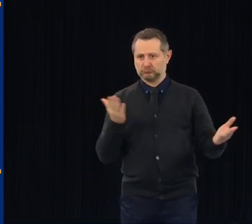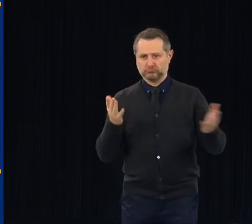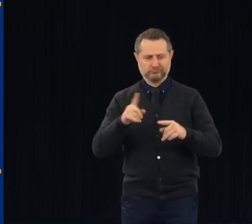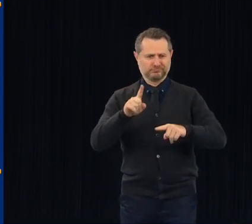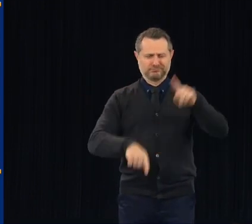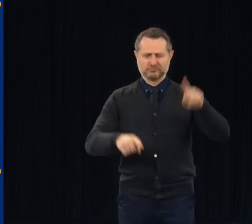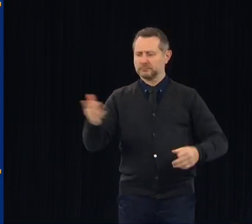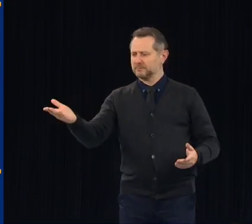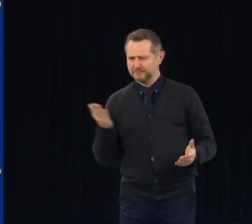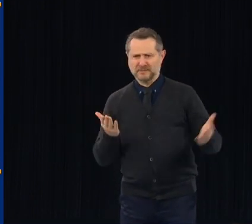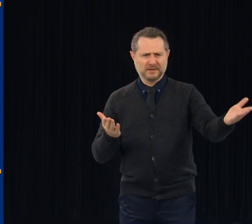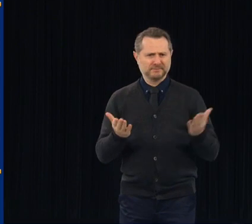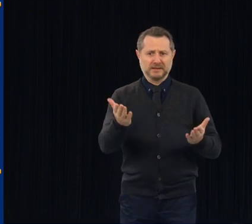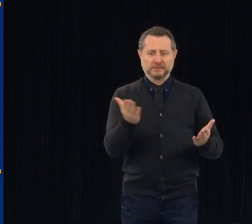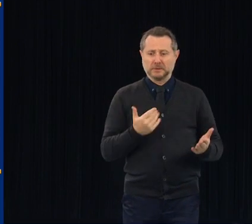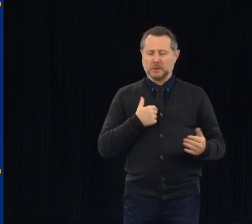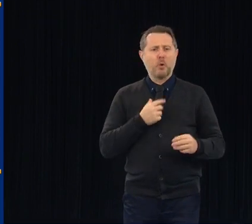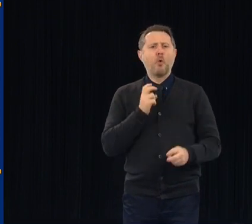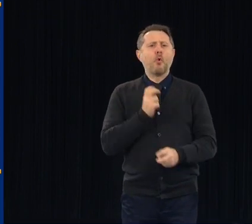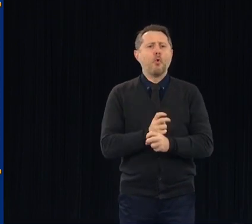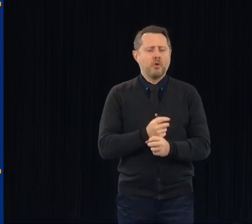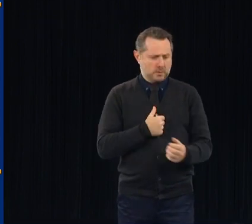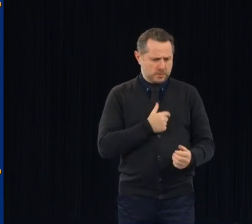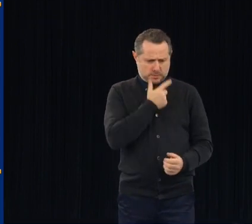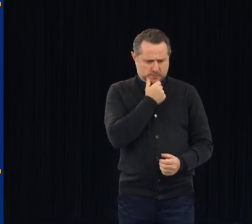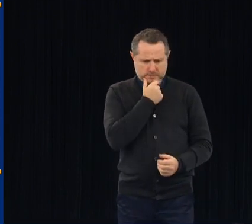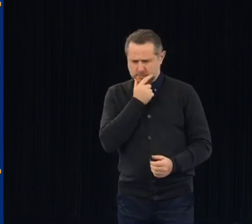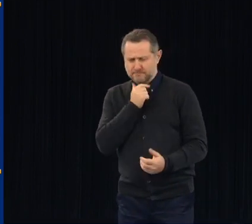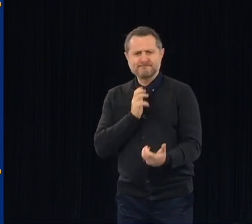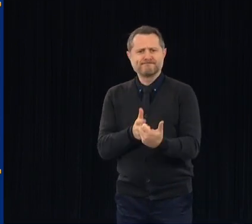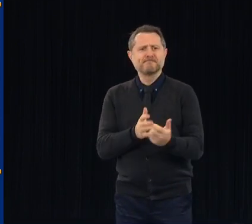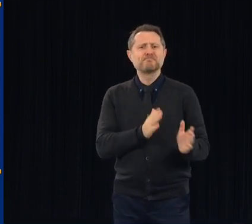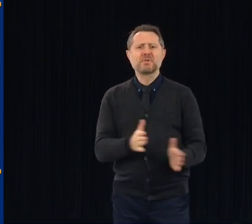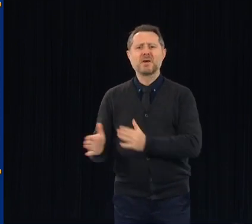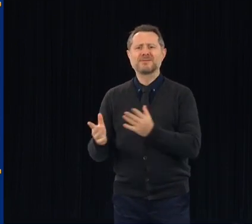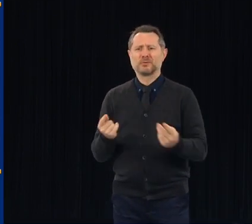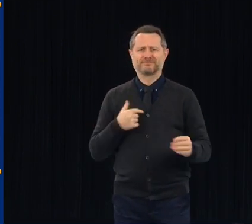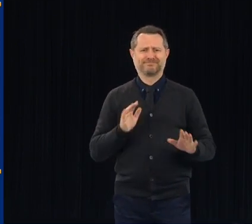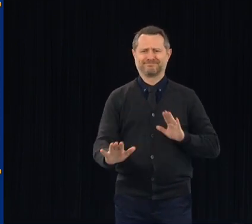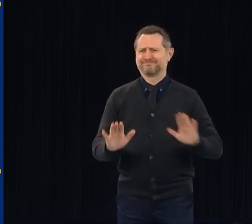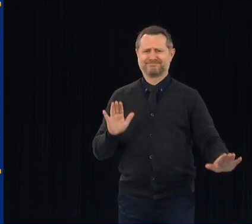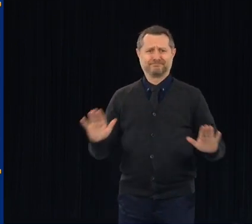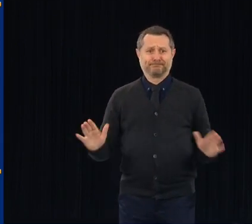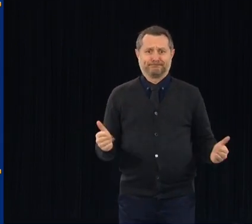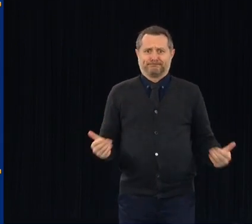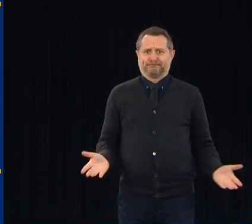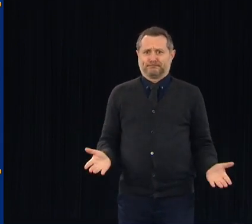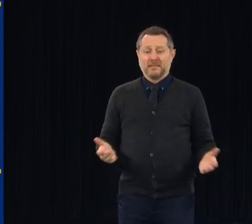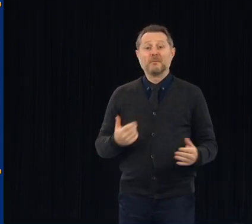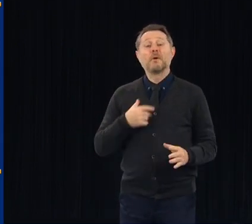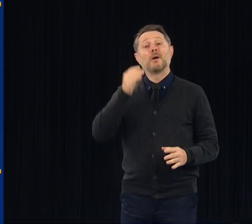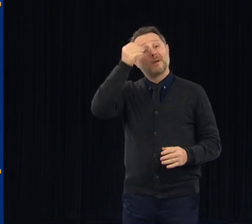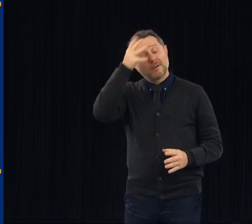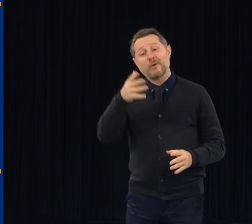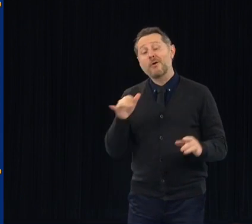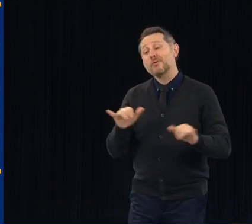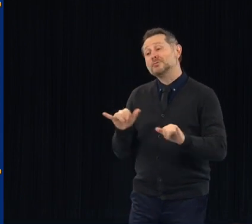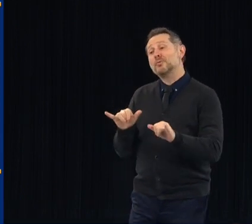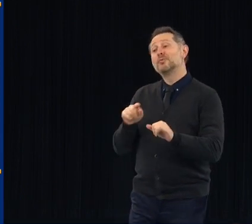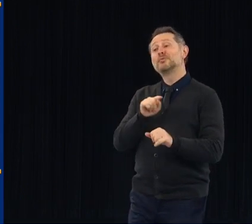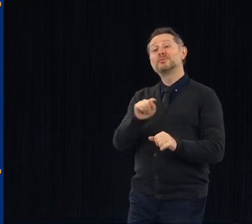when these models shift all the time. But there's also a difference of opinion on what happens at